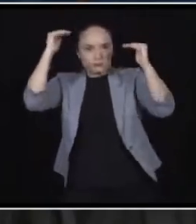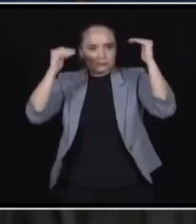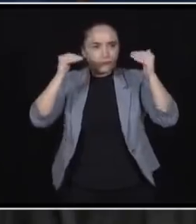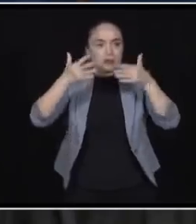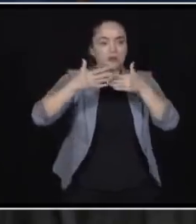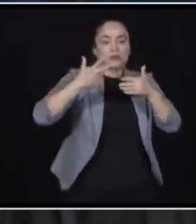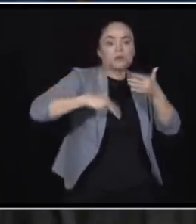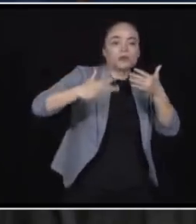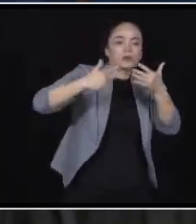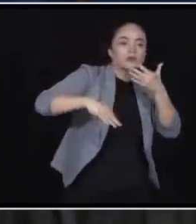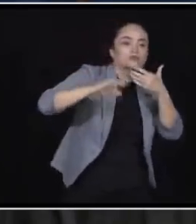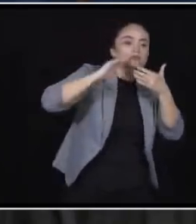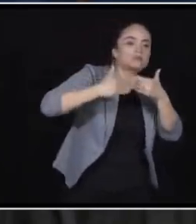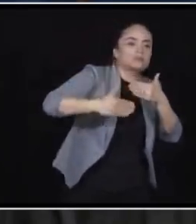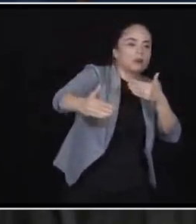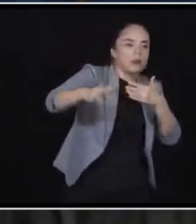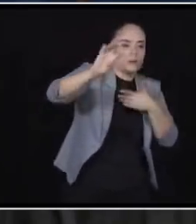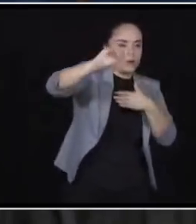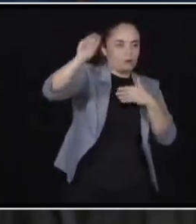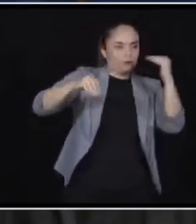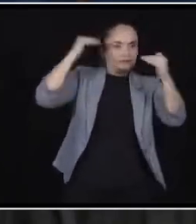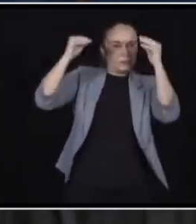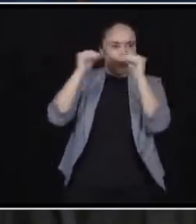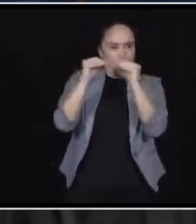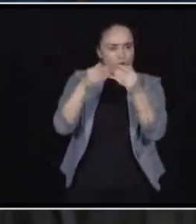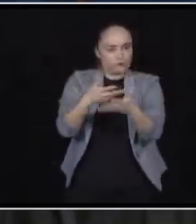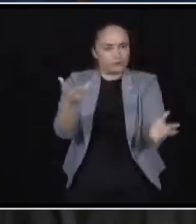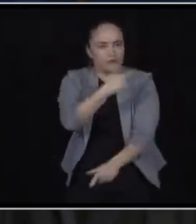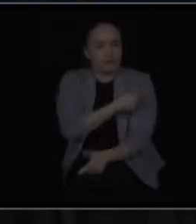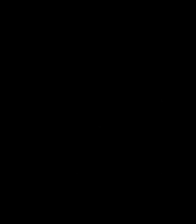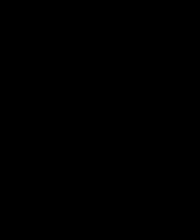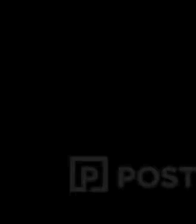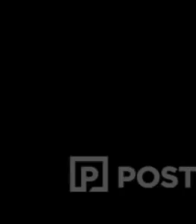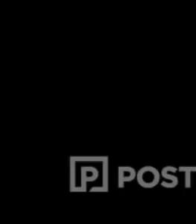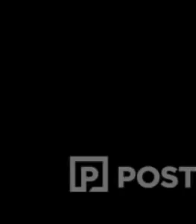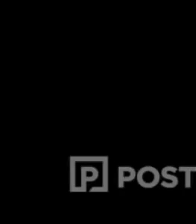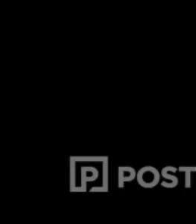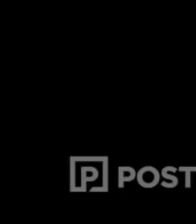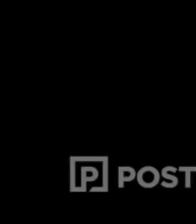But we must remain vigilant and give ourselves every chance to beat this pandemic.